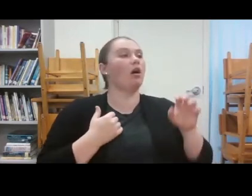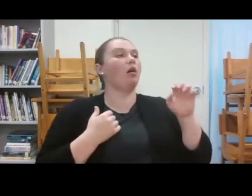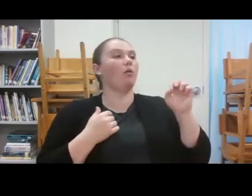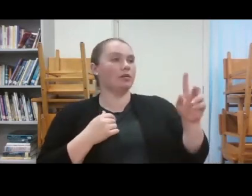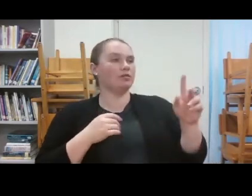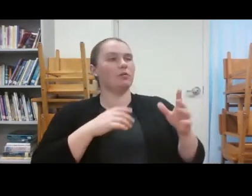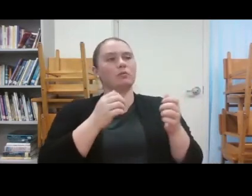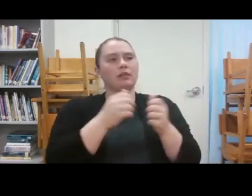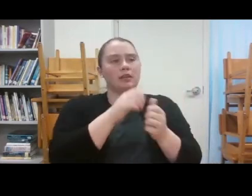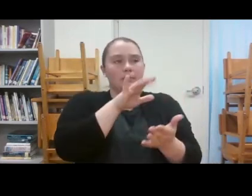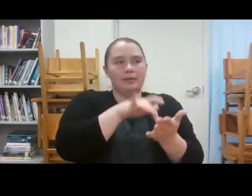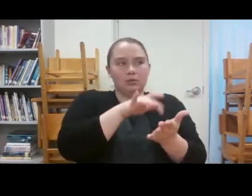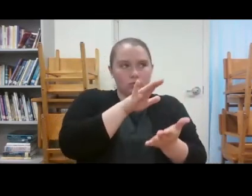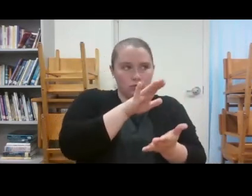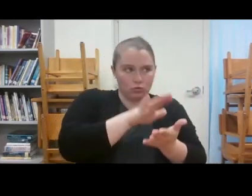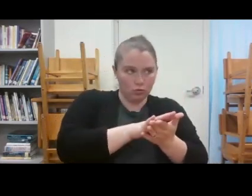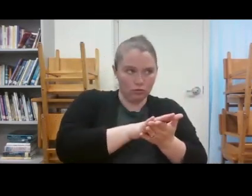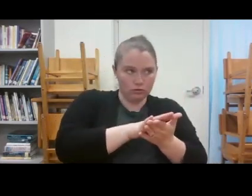middle schools,